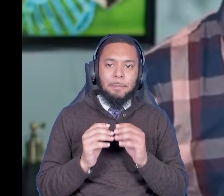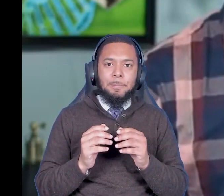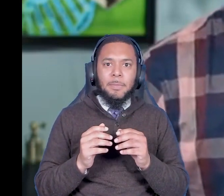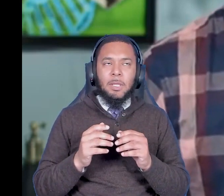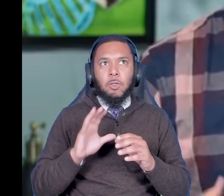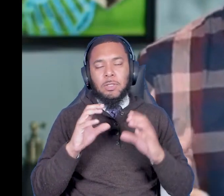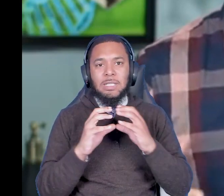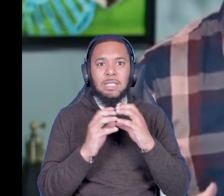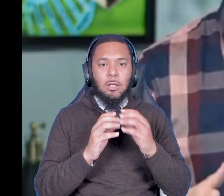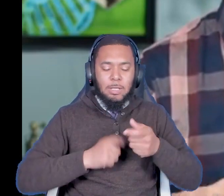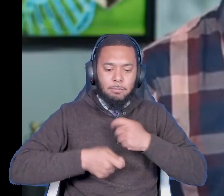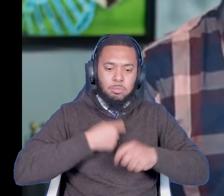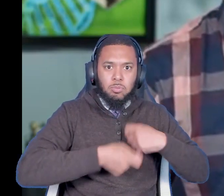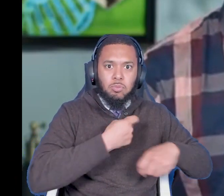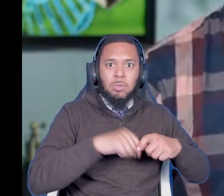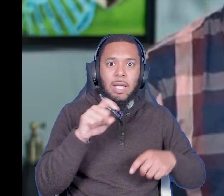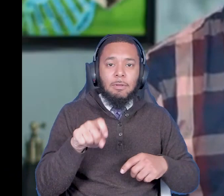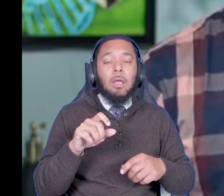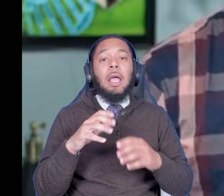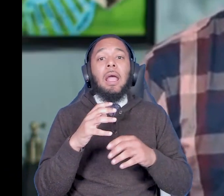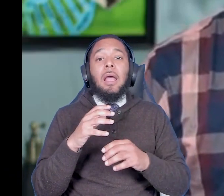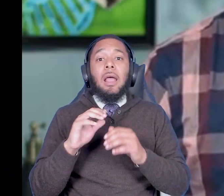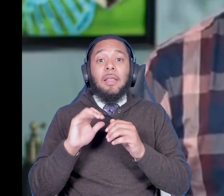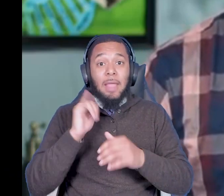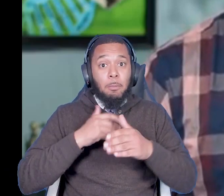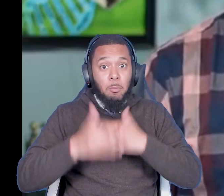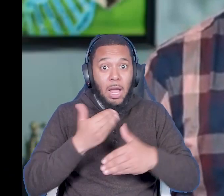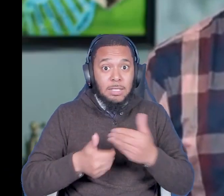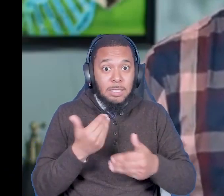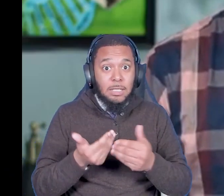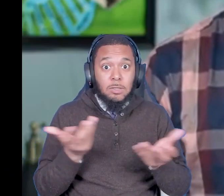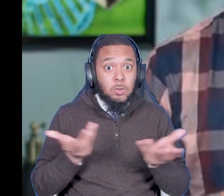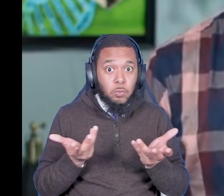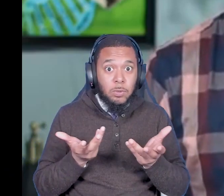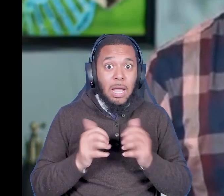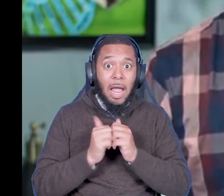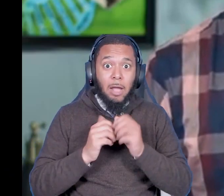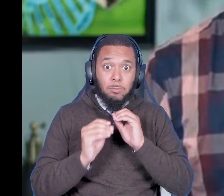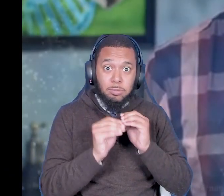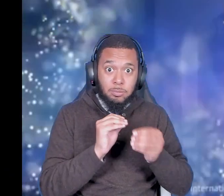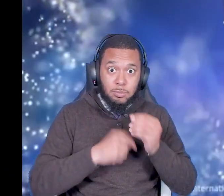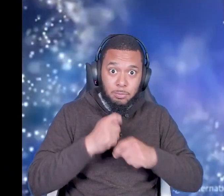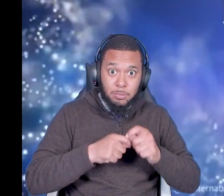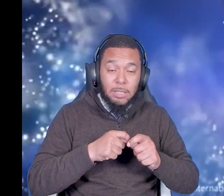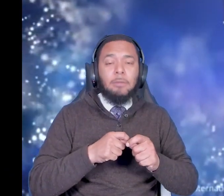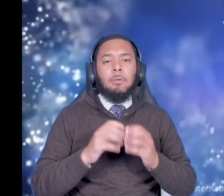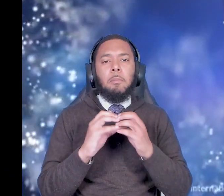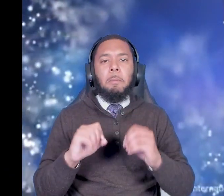throughout your body, and mitosis is the process that's going to do it. I'll see you next time.